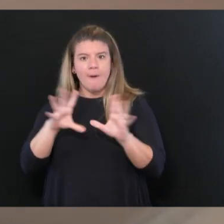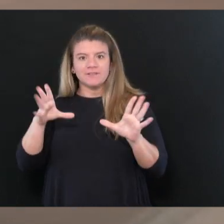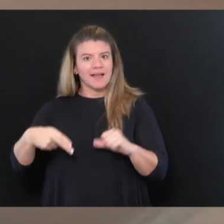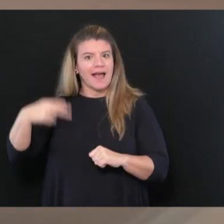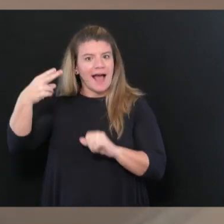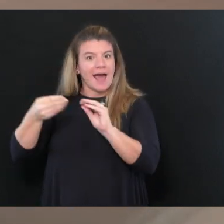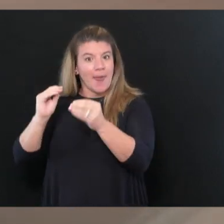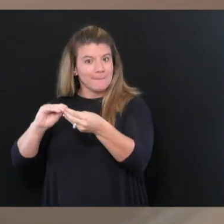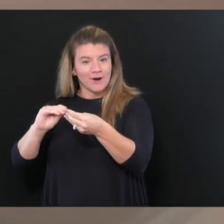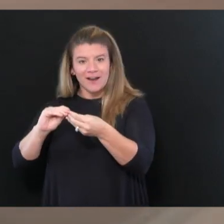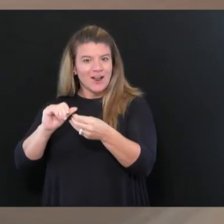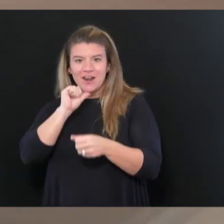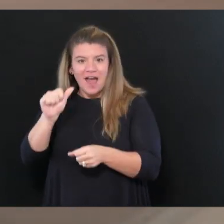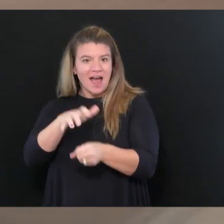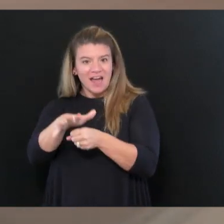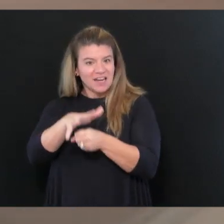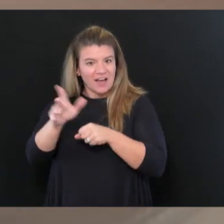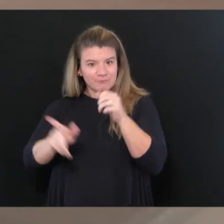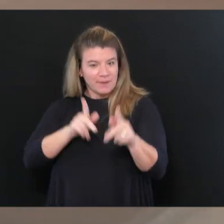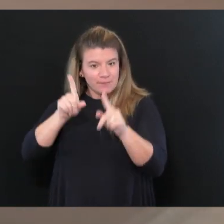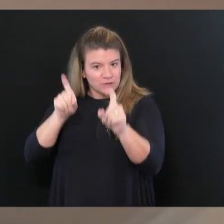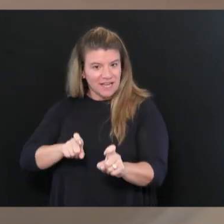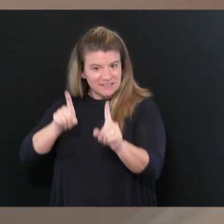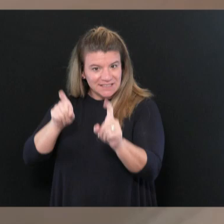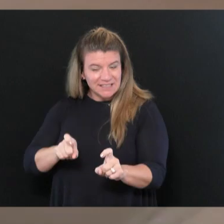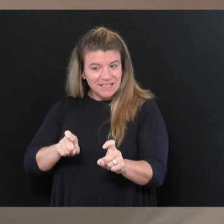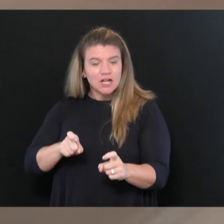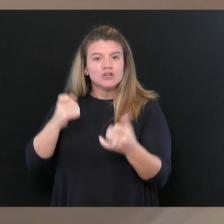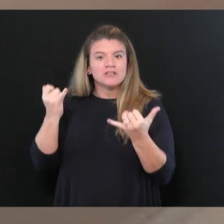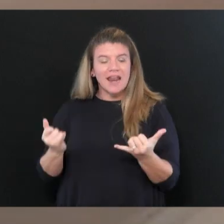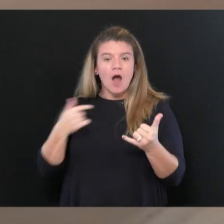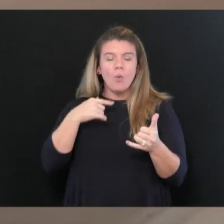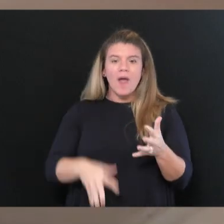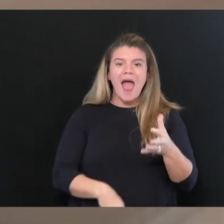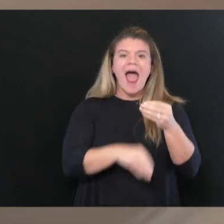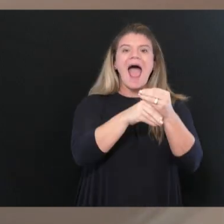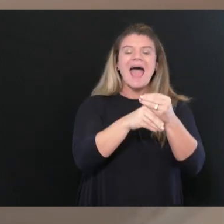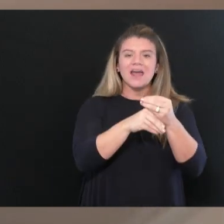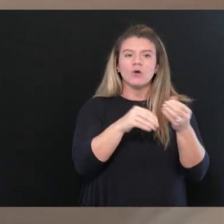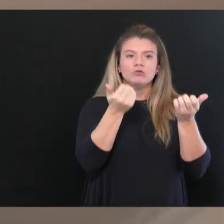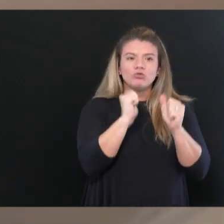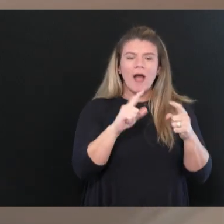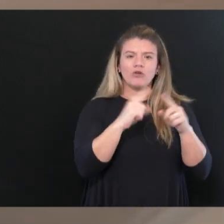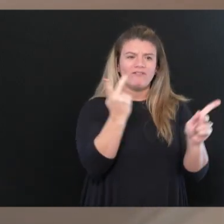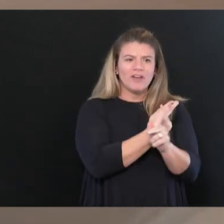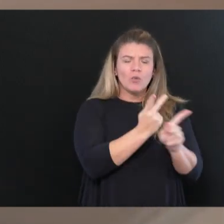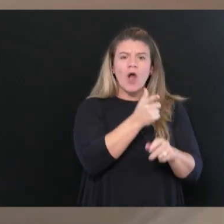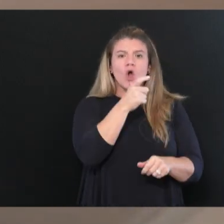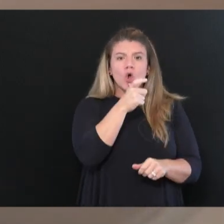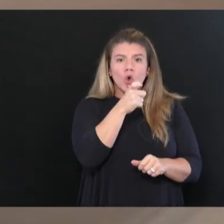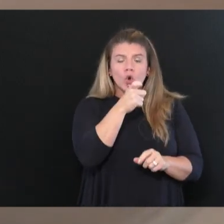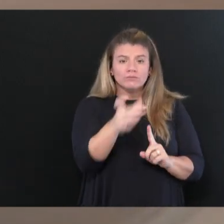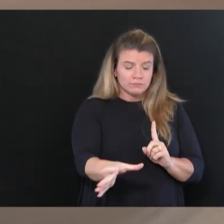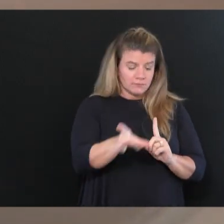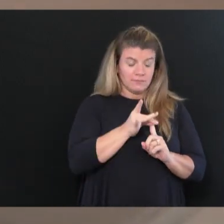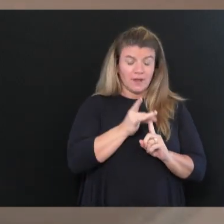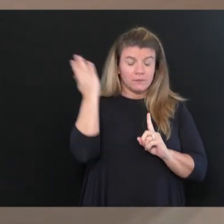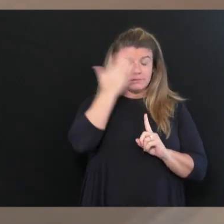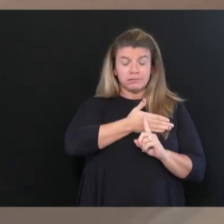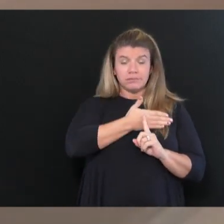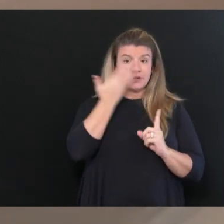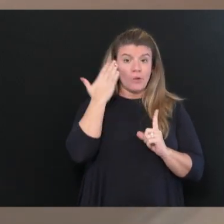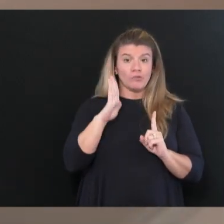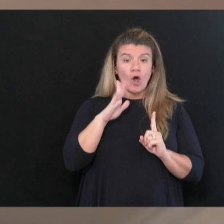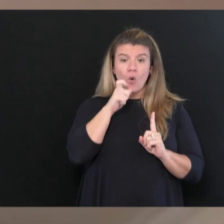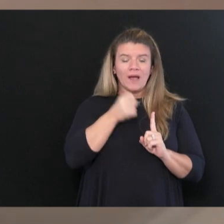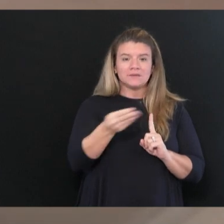got tested than were tested before. And we've talked a lot about these super spreaders, the small 5 to 9% of people